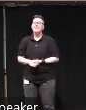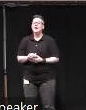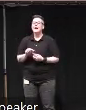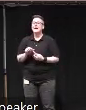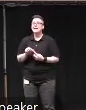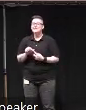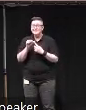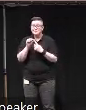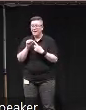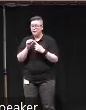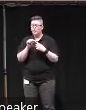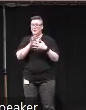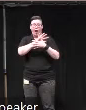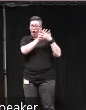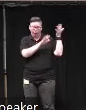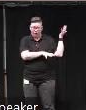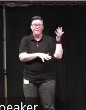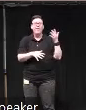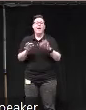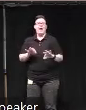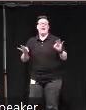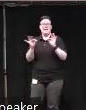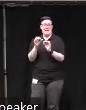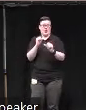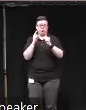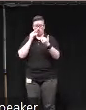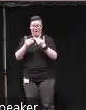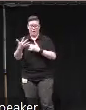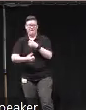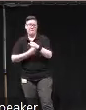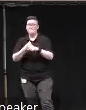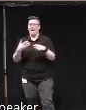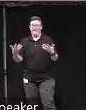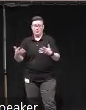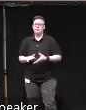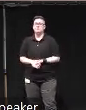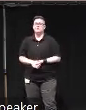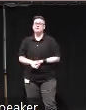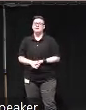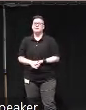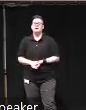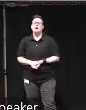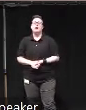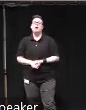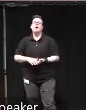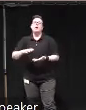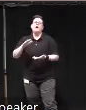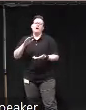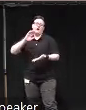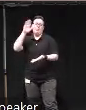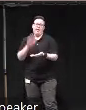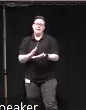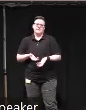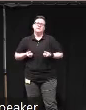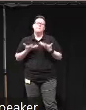Particularly all of these things, the key strategy for the next 5 years is to really addressing the